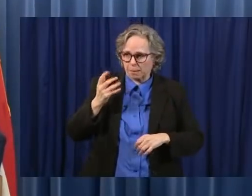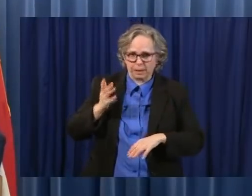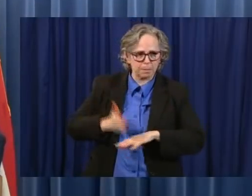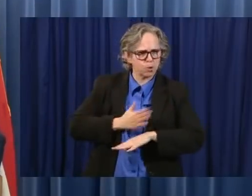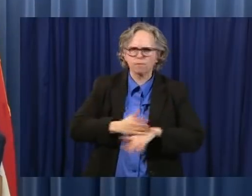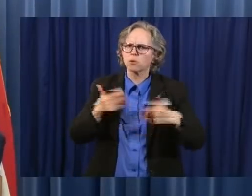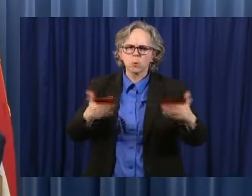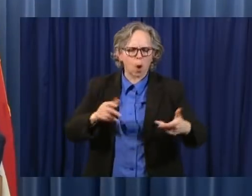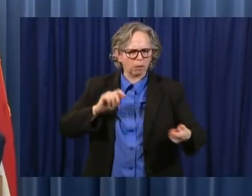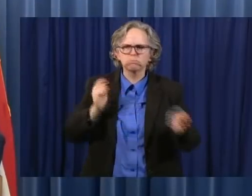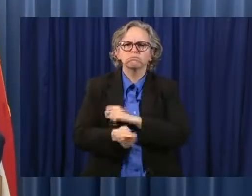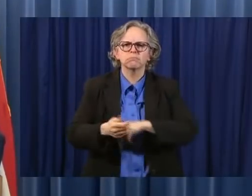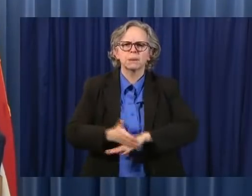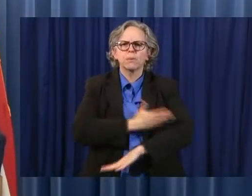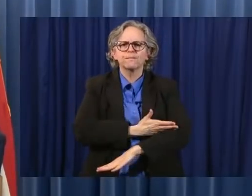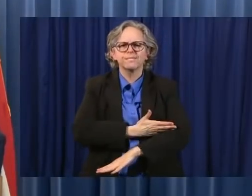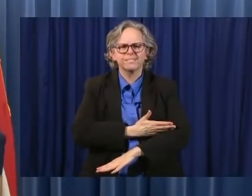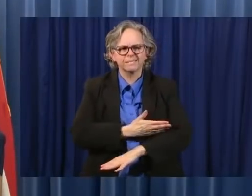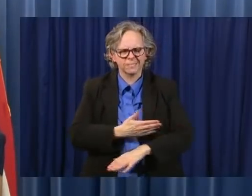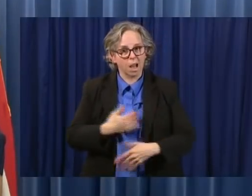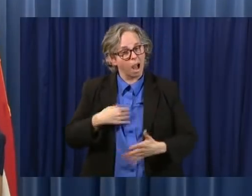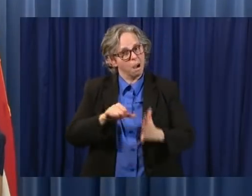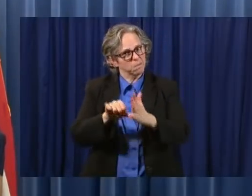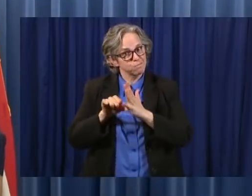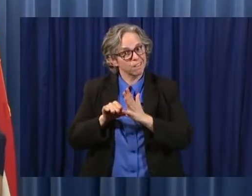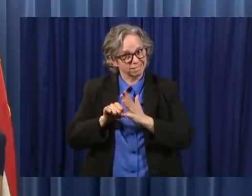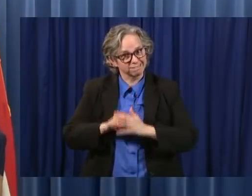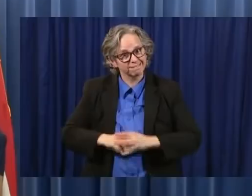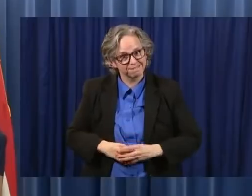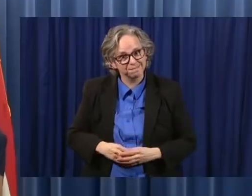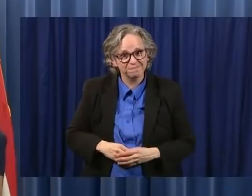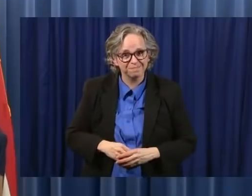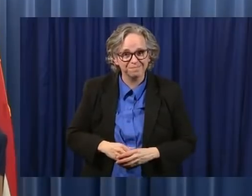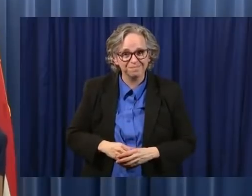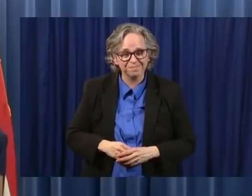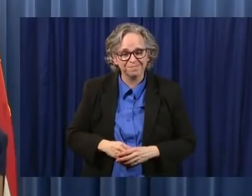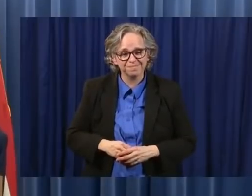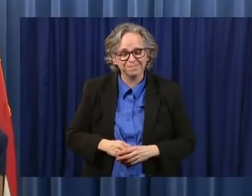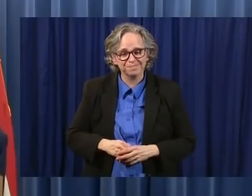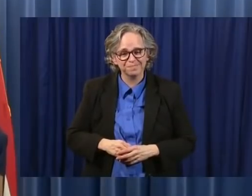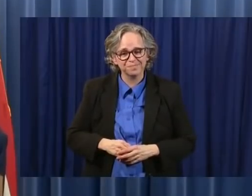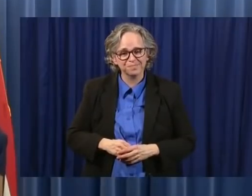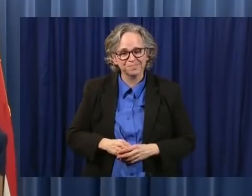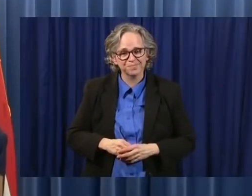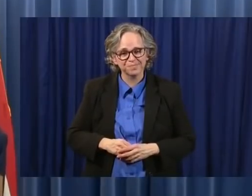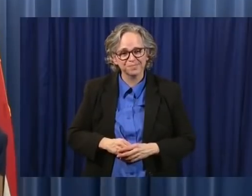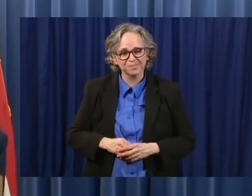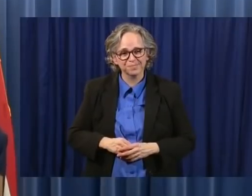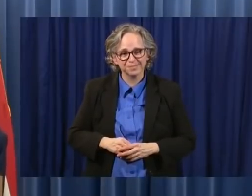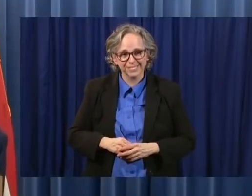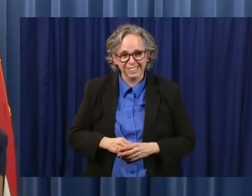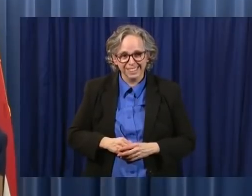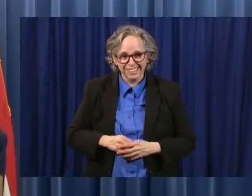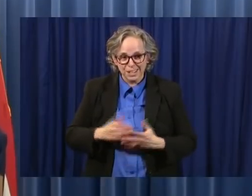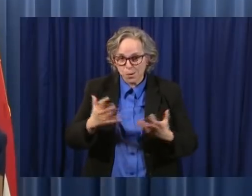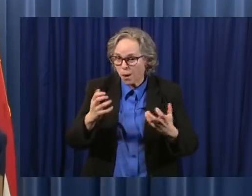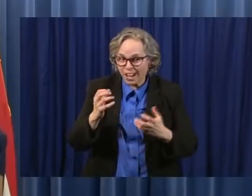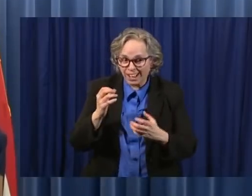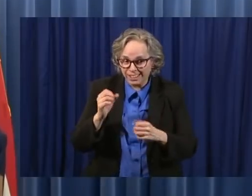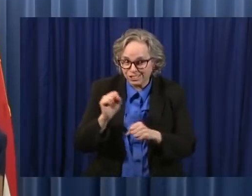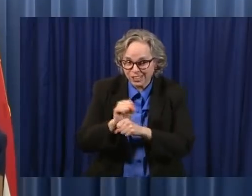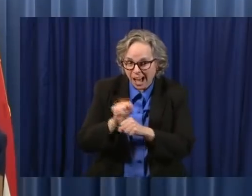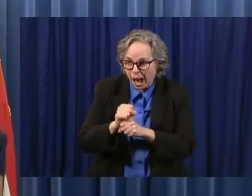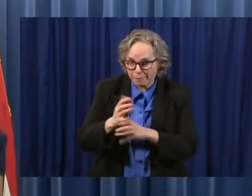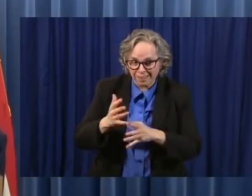it. It was very impressive. I mean, you want a job in infection control at the hospital?